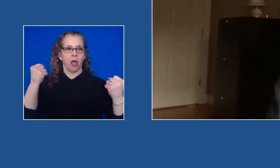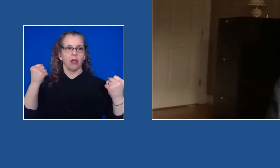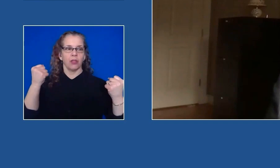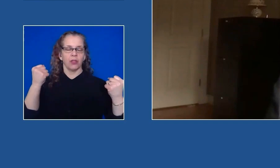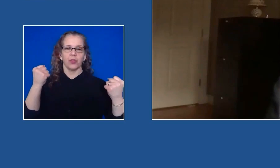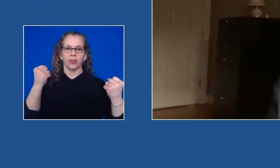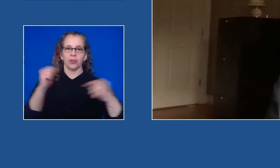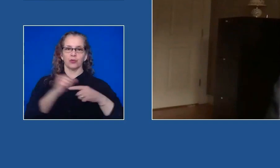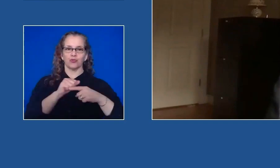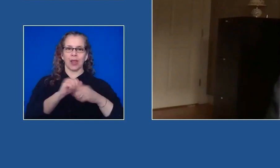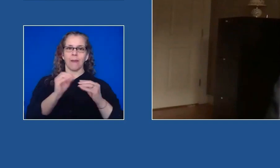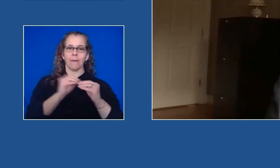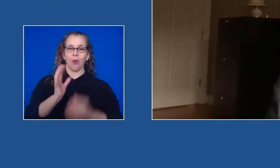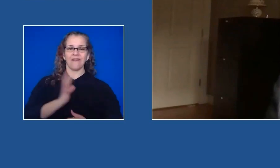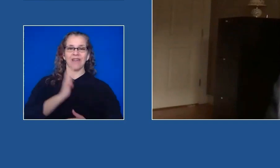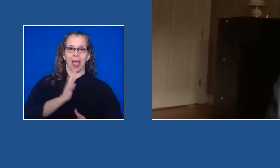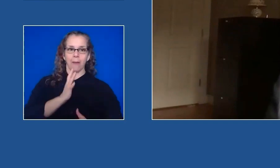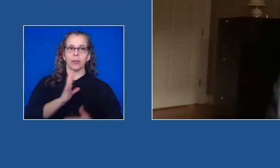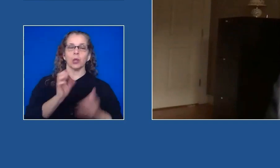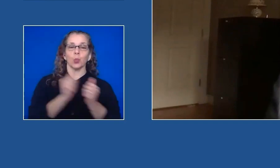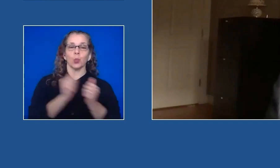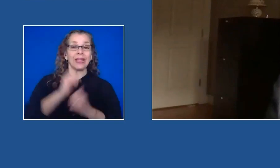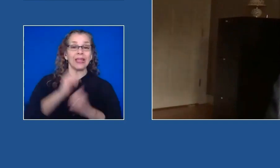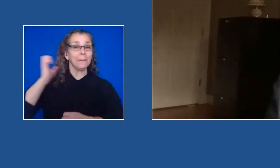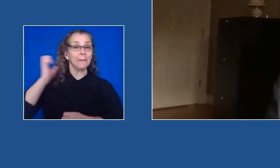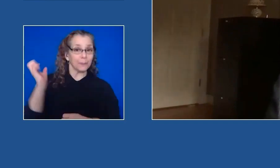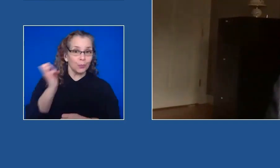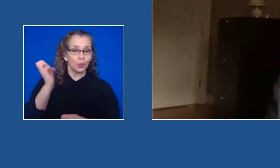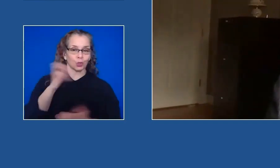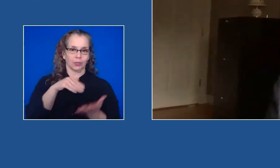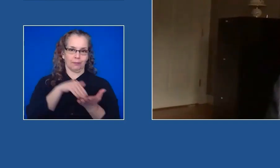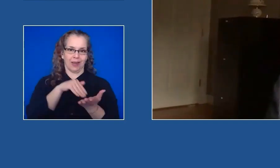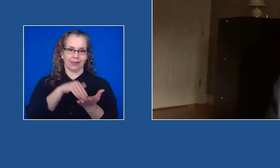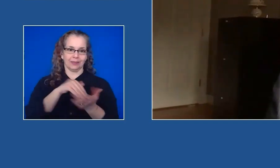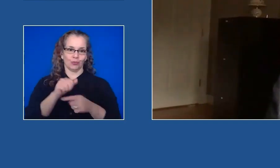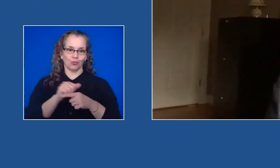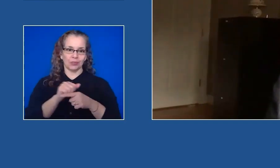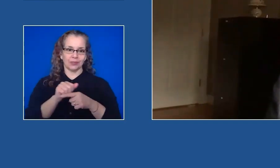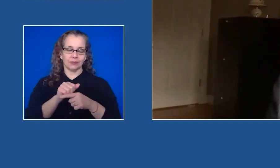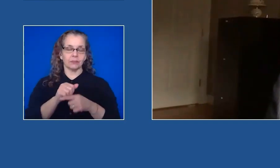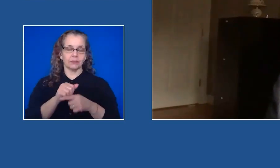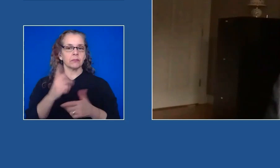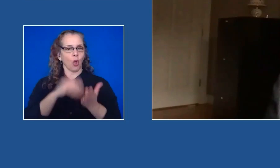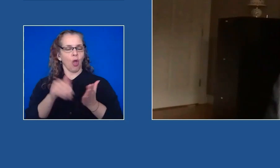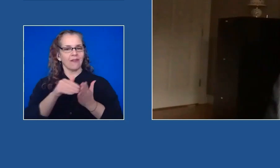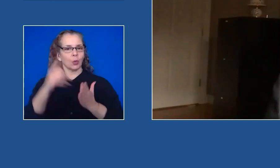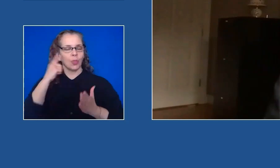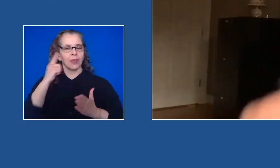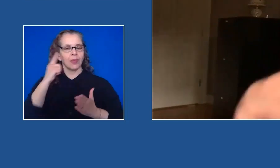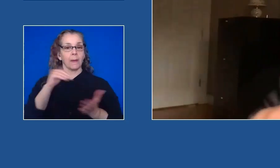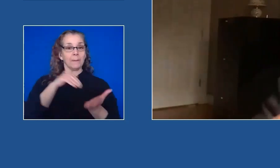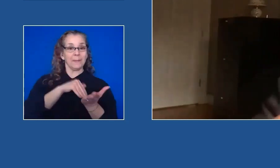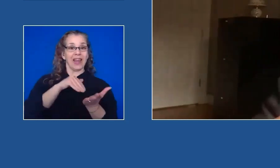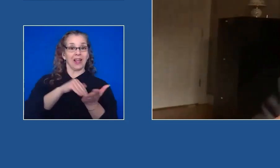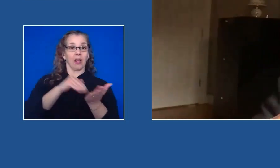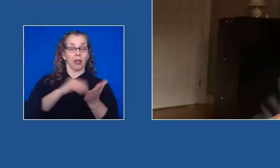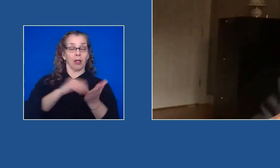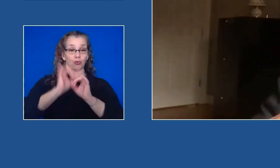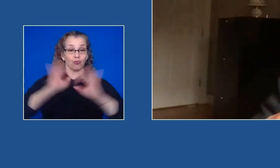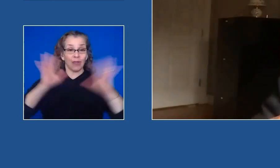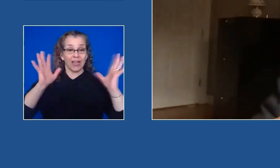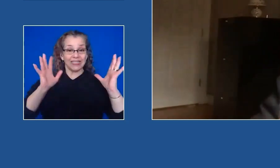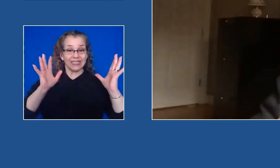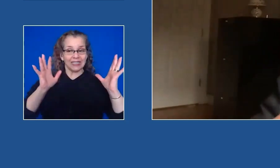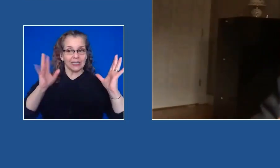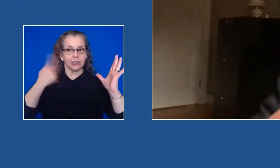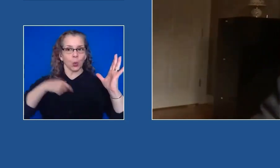our emergency medicine training. Oftentimes, I think we think about medical crises as potentially being more important or